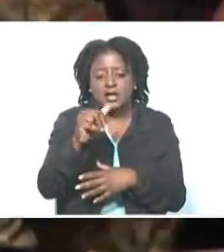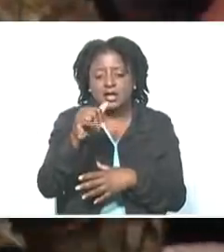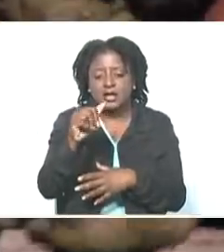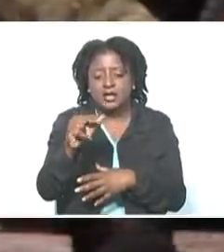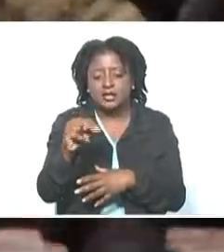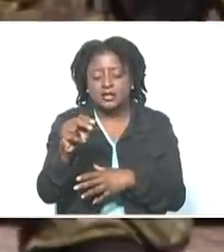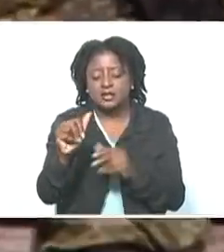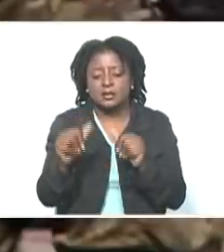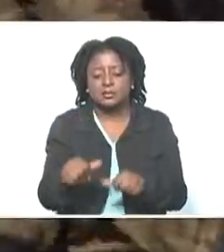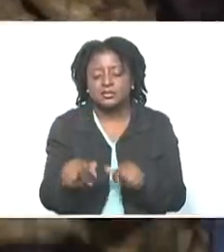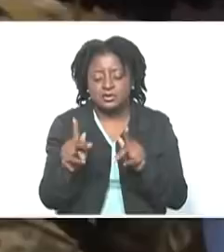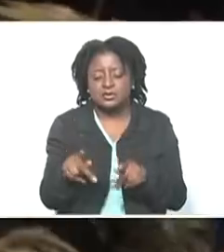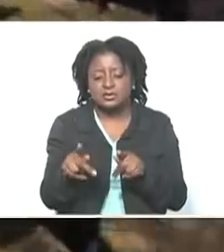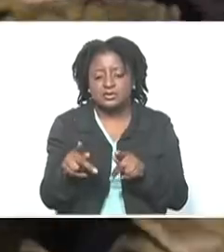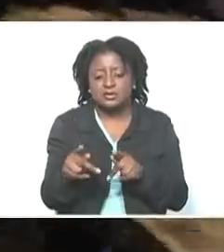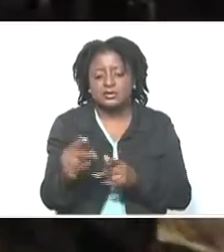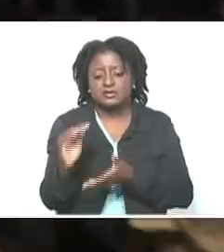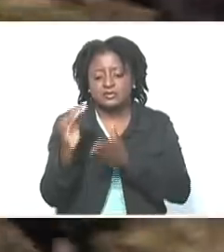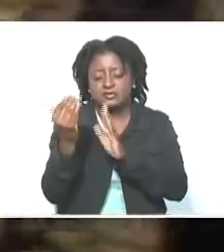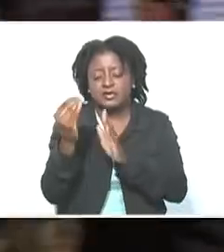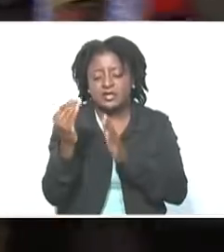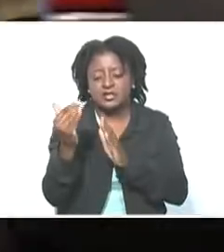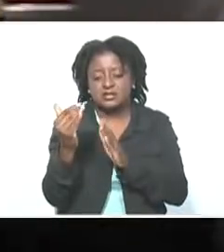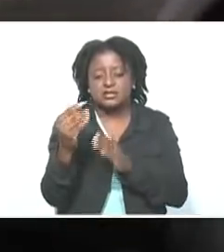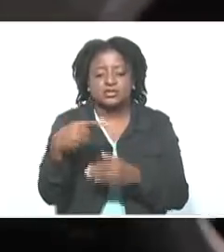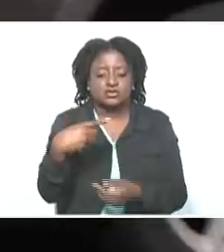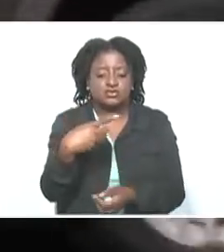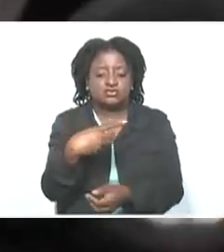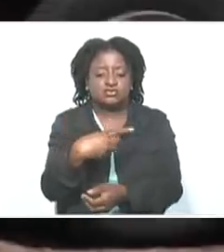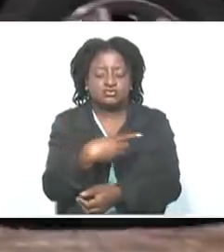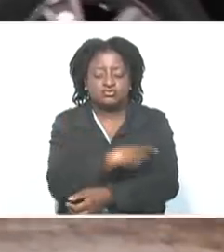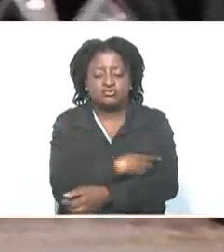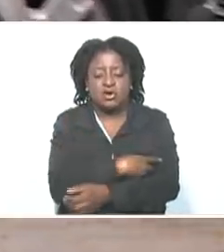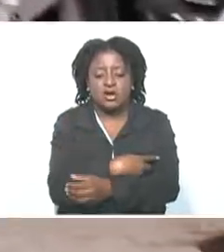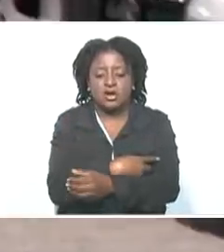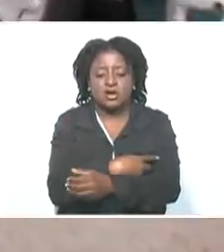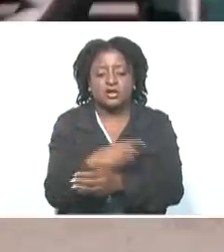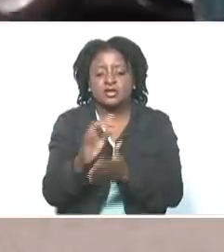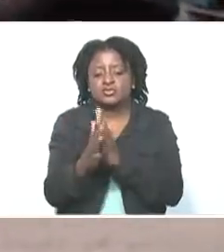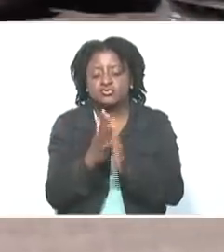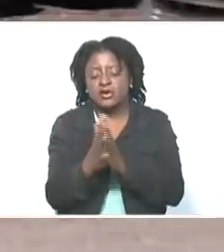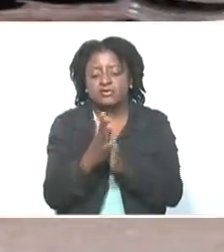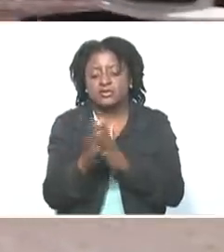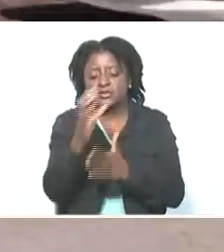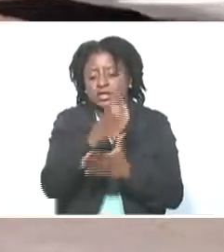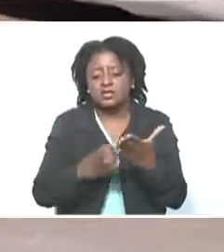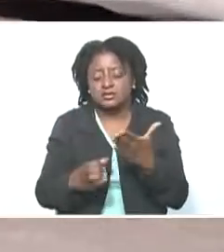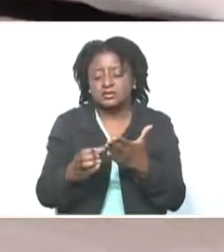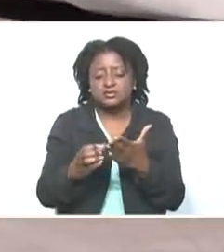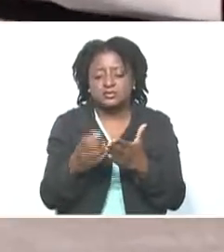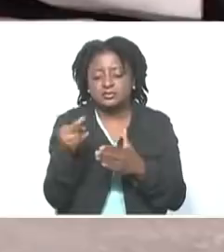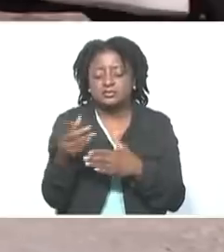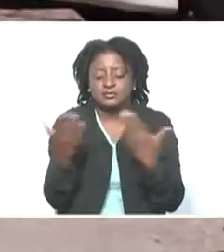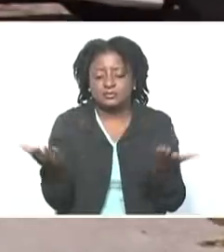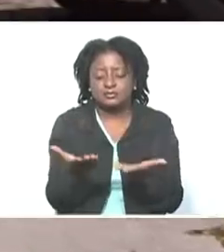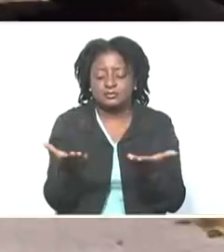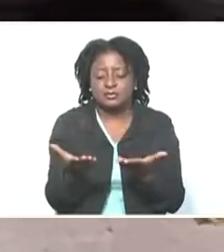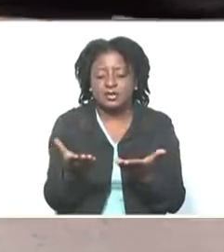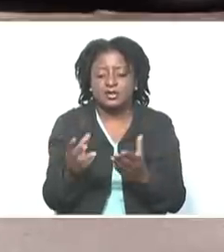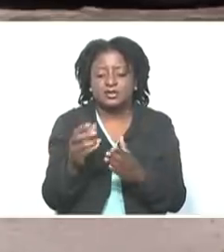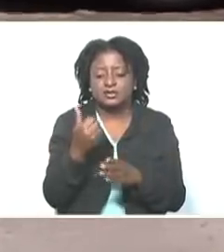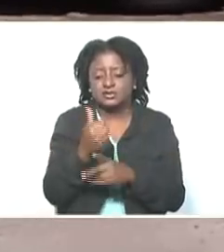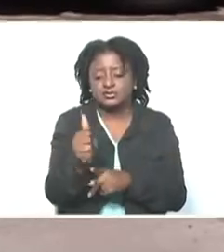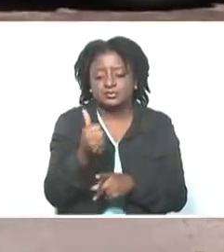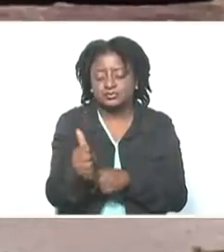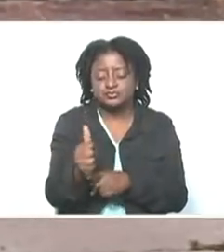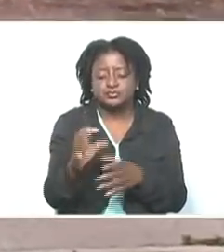Street Magistrates Court today to face drug trafficking charges. He appeared before Magistrate Sabasola Swain, accused of